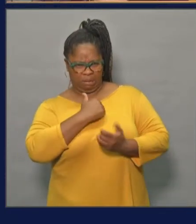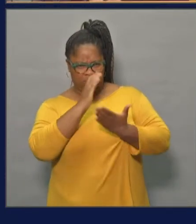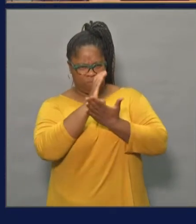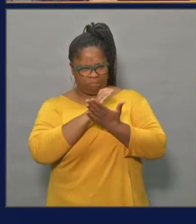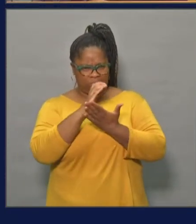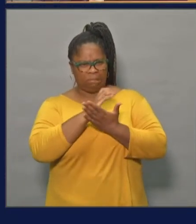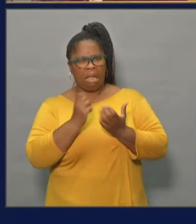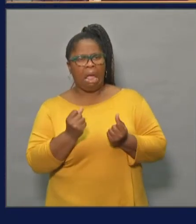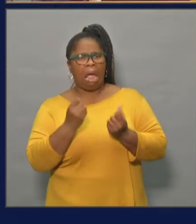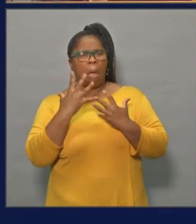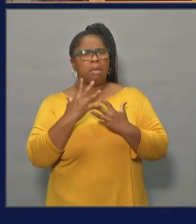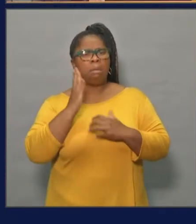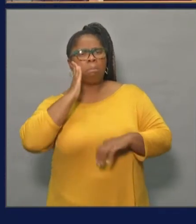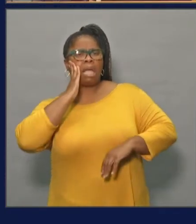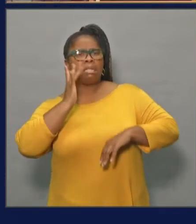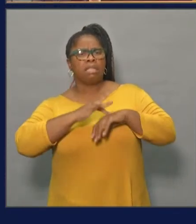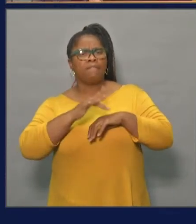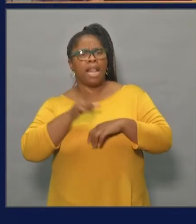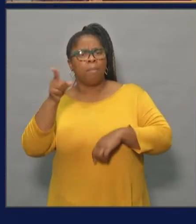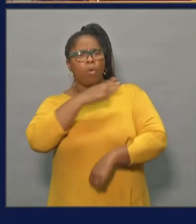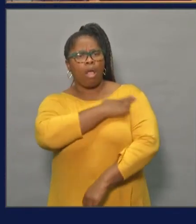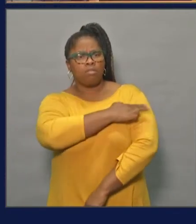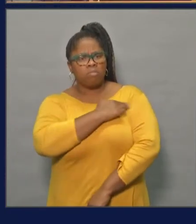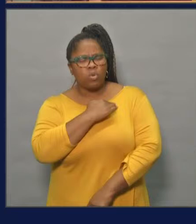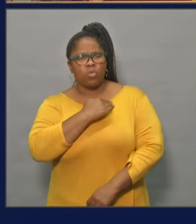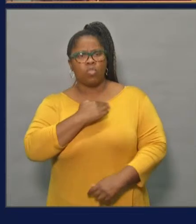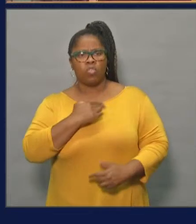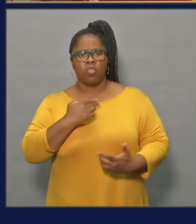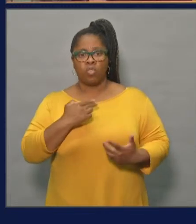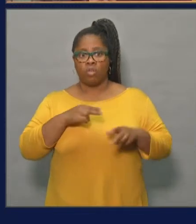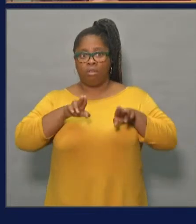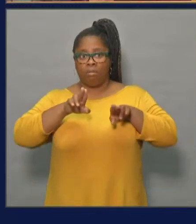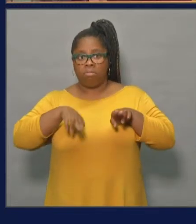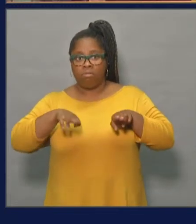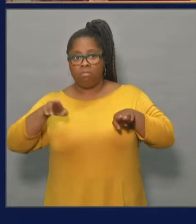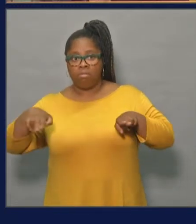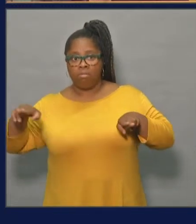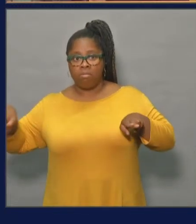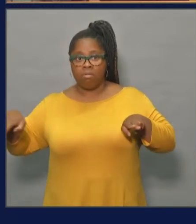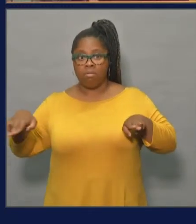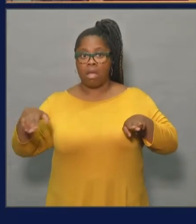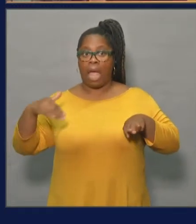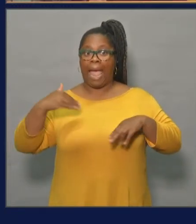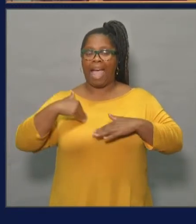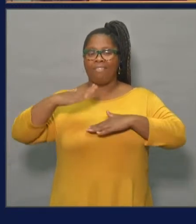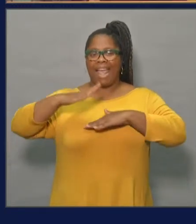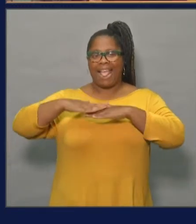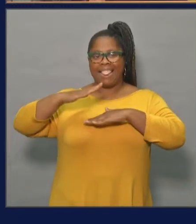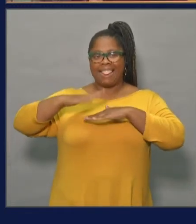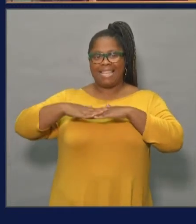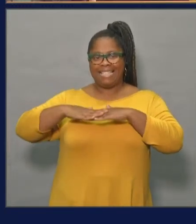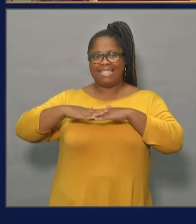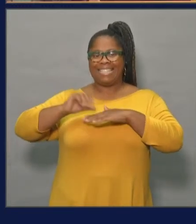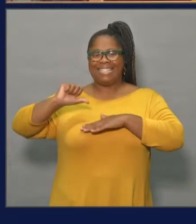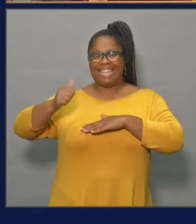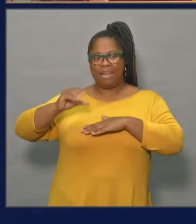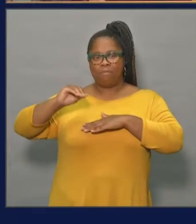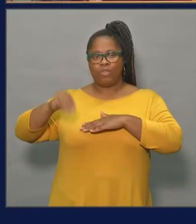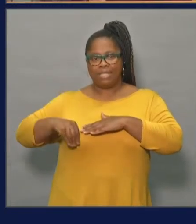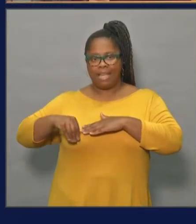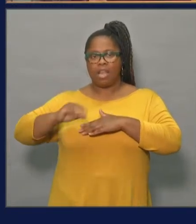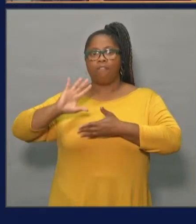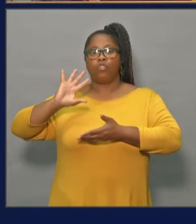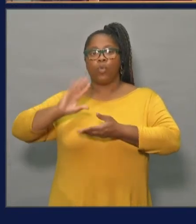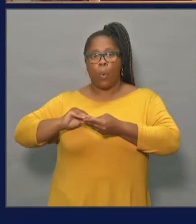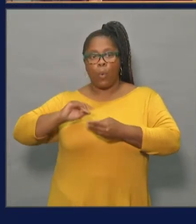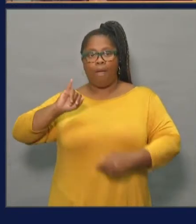number of available beds to make sure that we're at least have 10% of all of our ICU beds